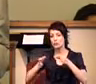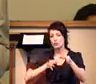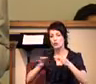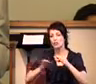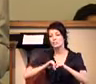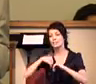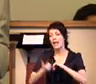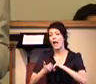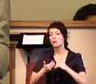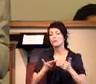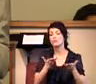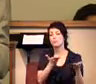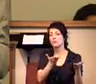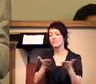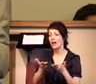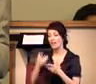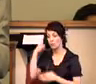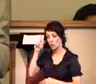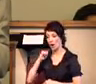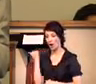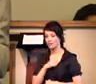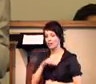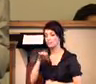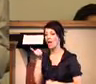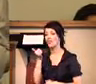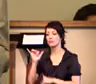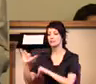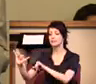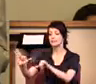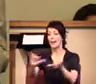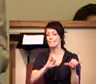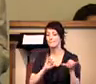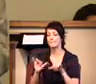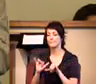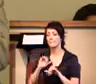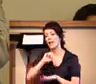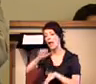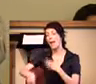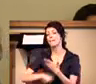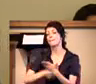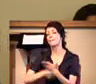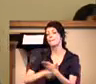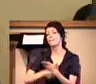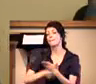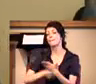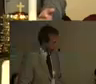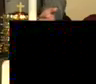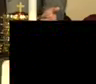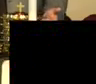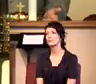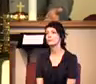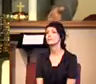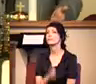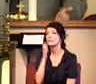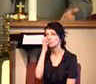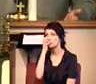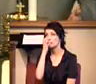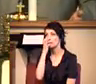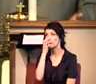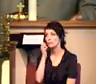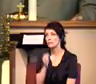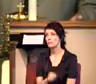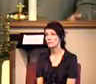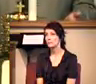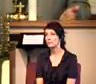how to provide ourselves and others all we need. Amen. Amen. It was